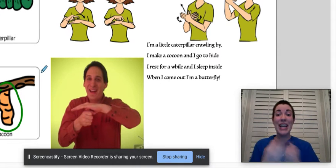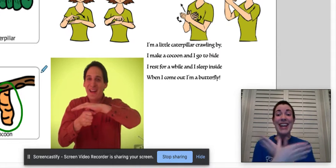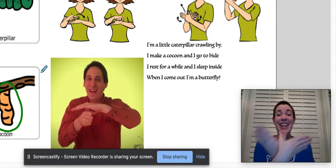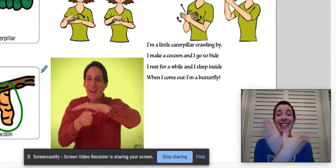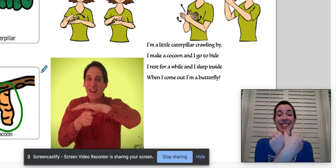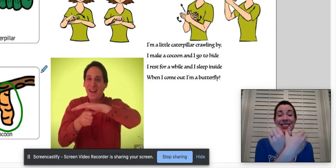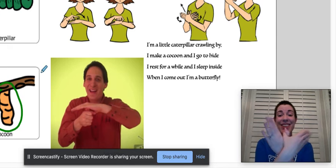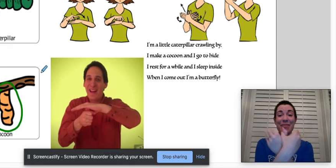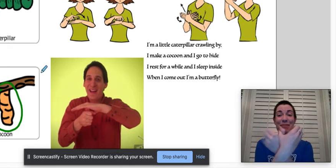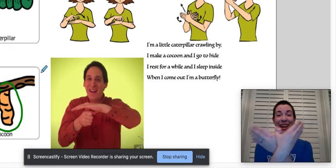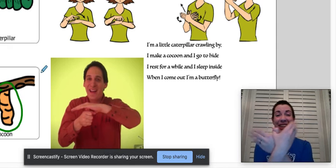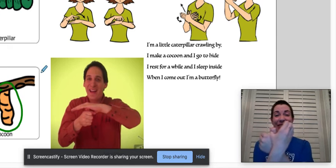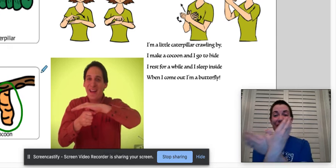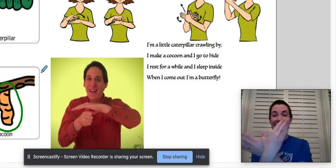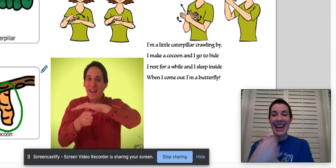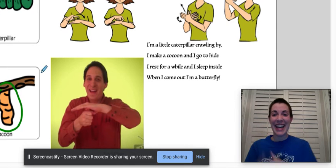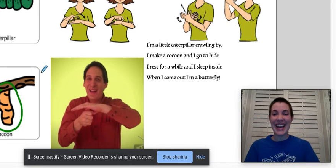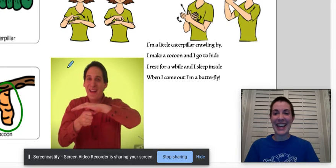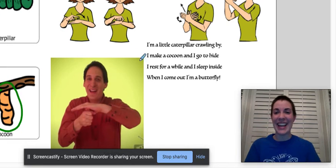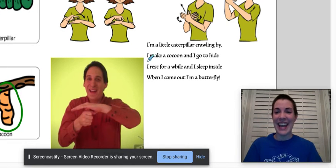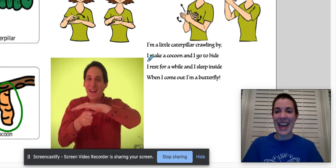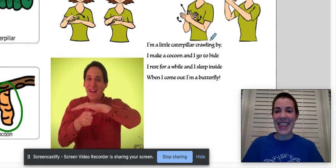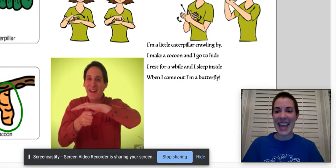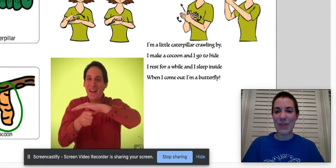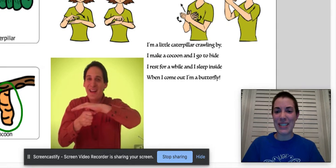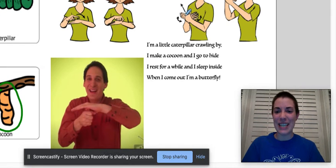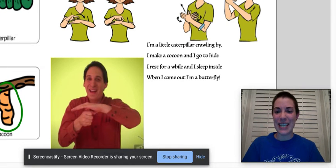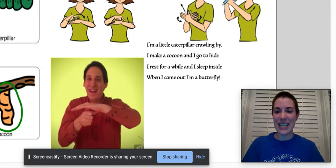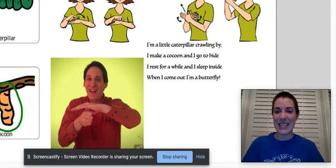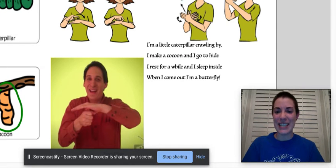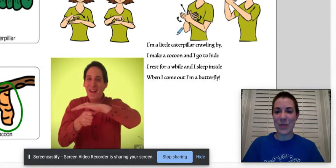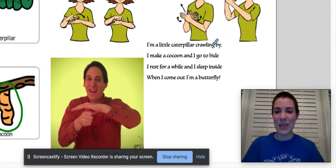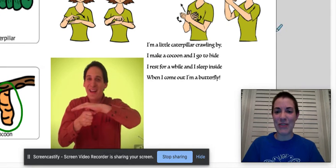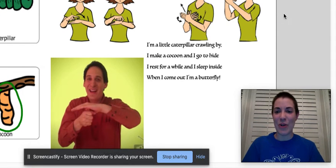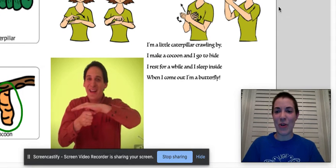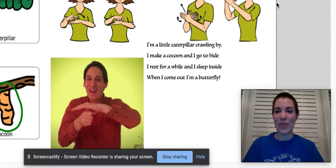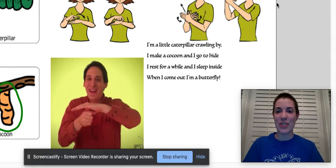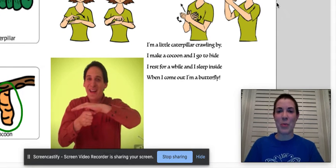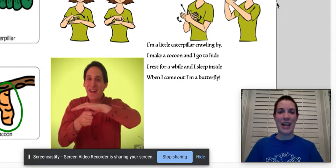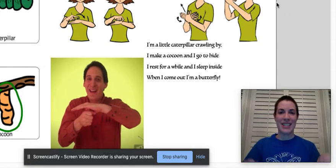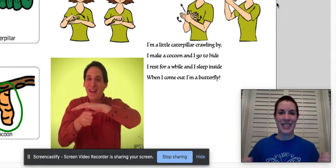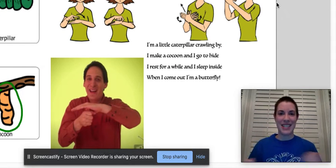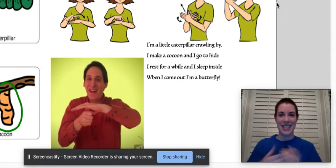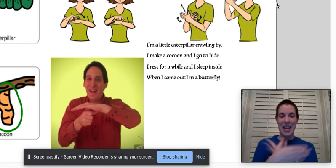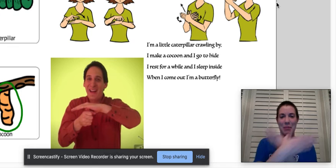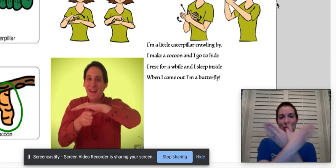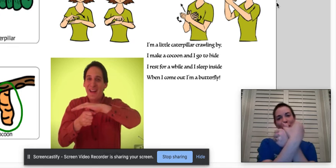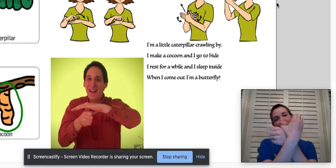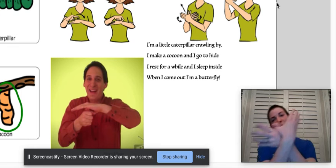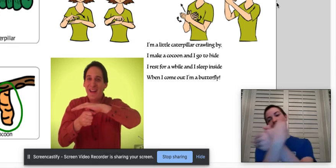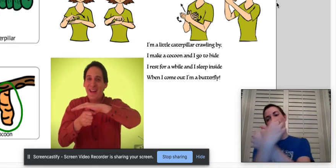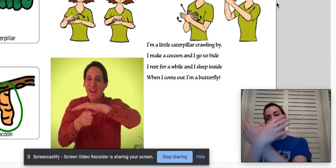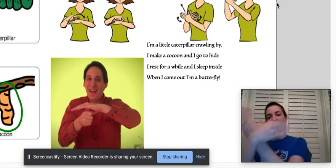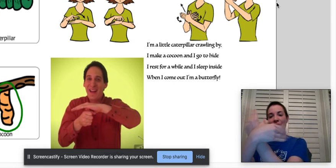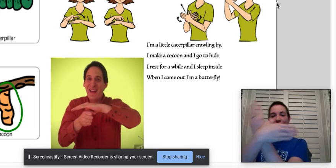alert, into a butterfly. And that one's easy. We've also practiced this sign before.